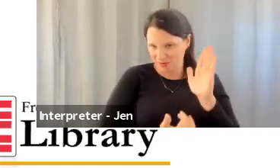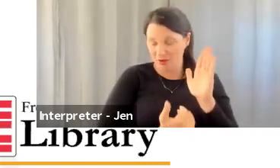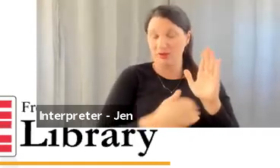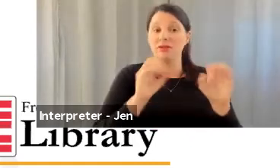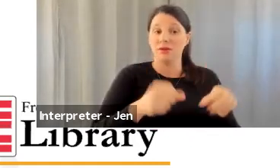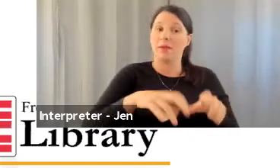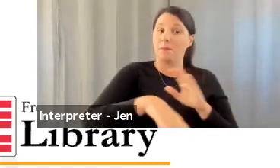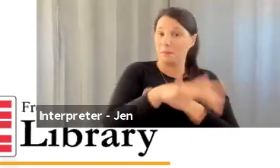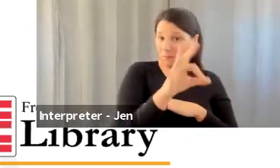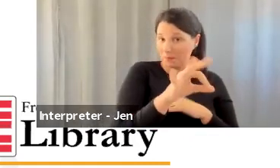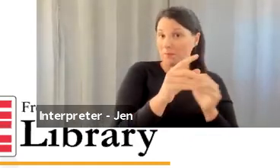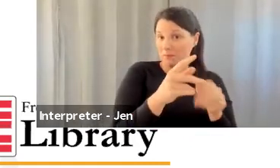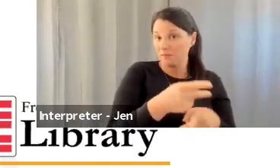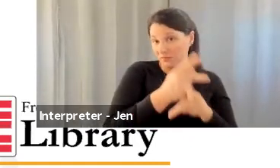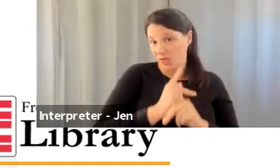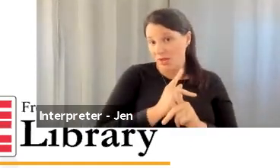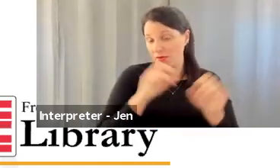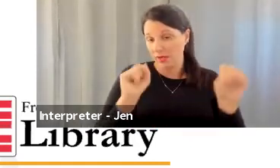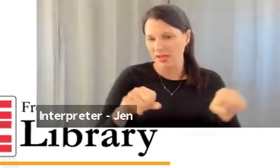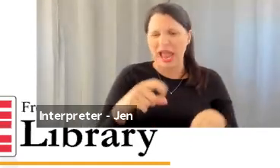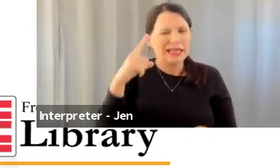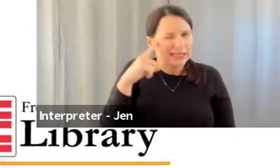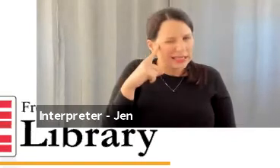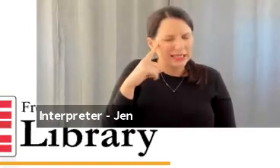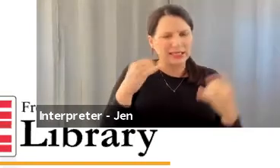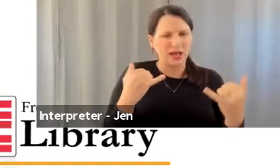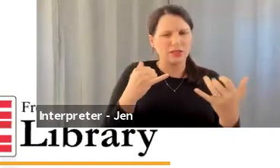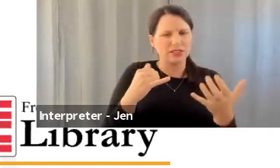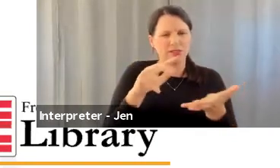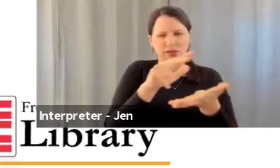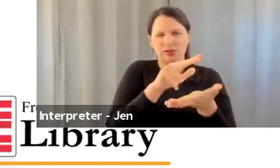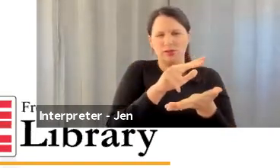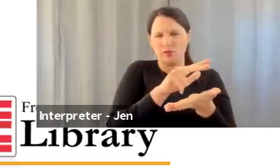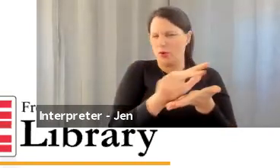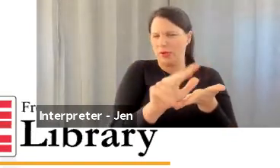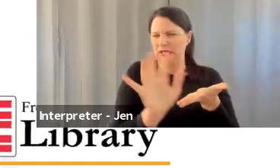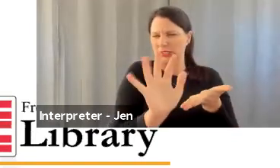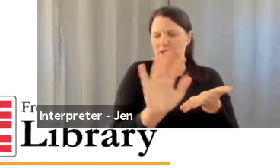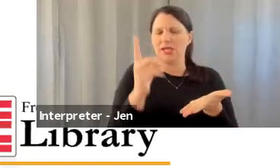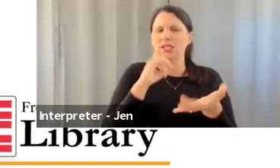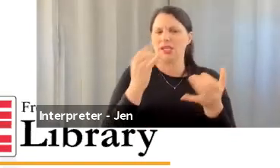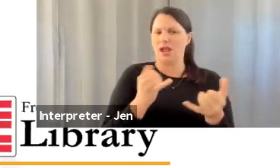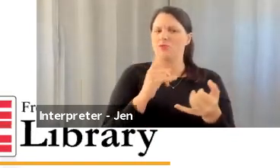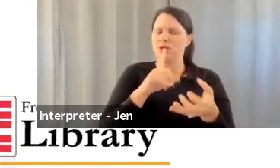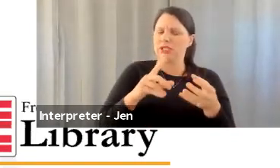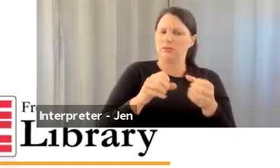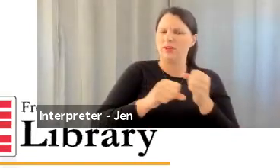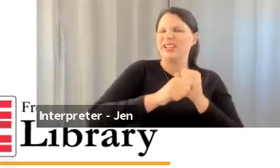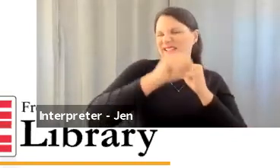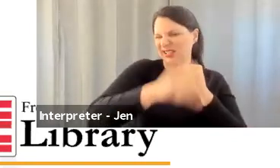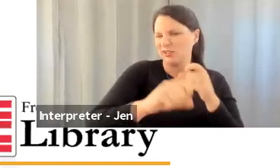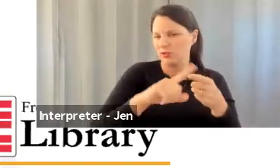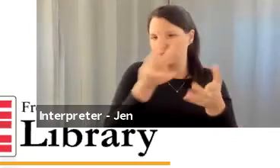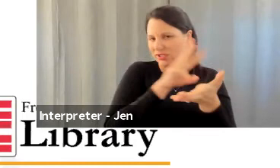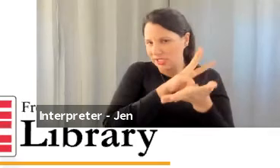check it out. I believe I have 3-week checkout here, but I believe we can extend that to like a 6-week check out.